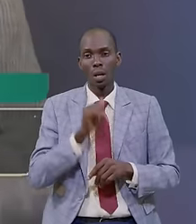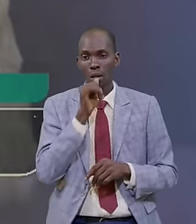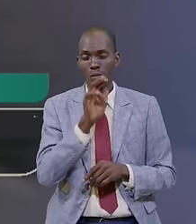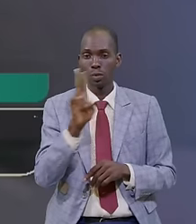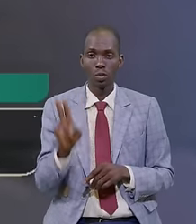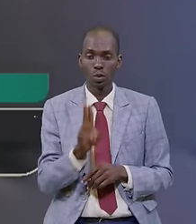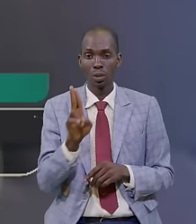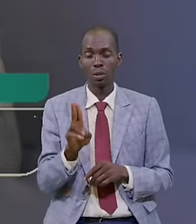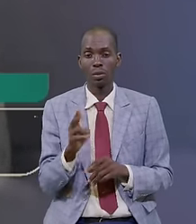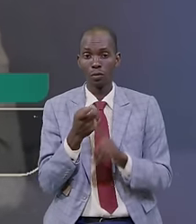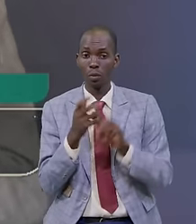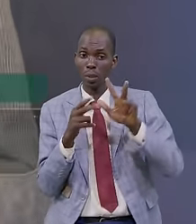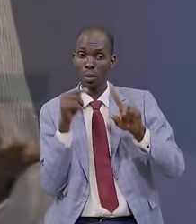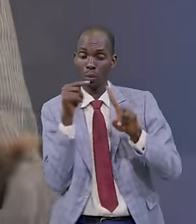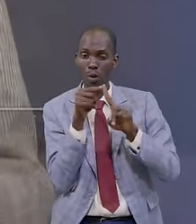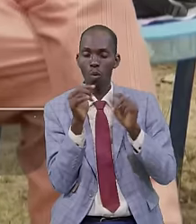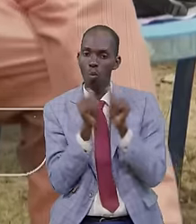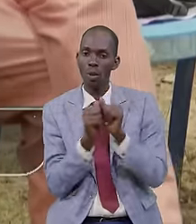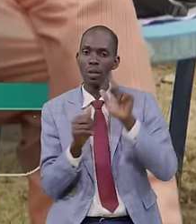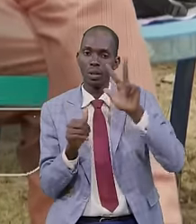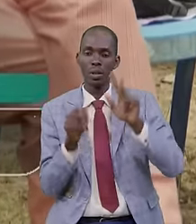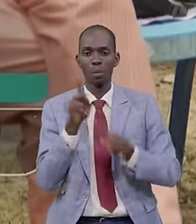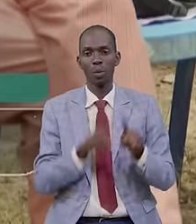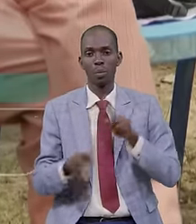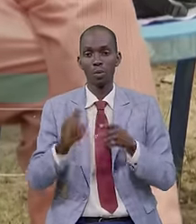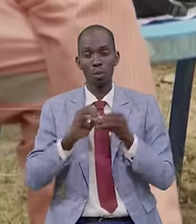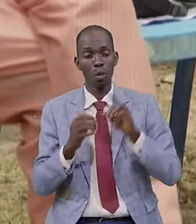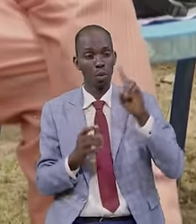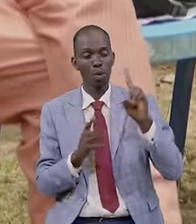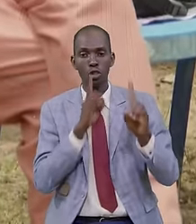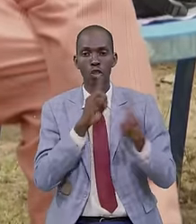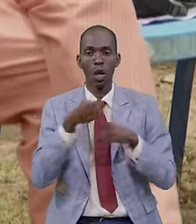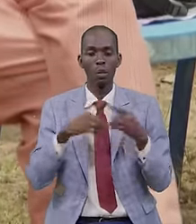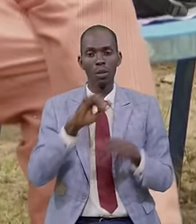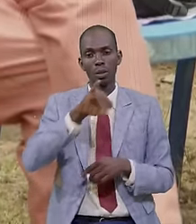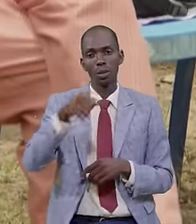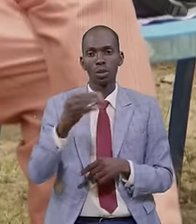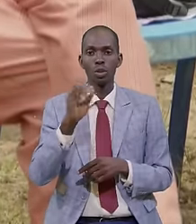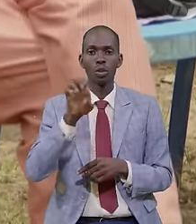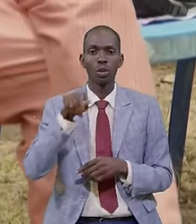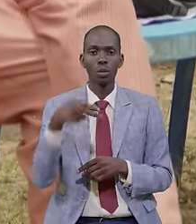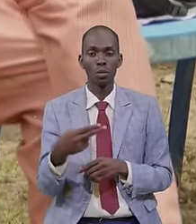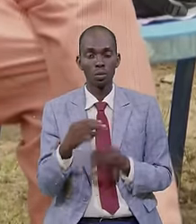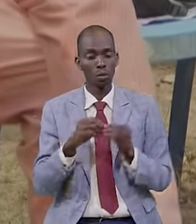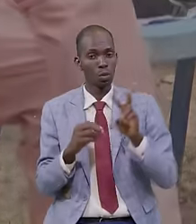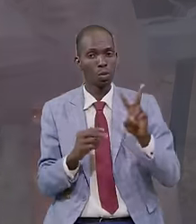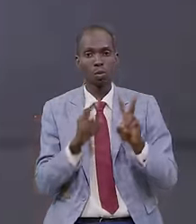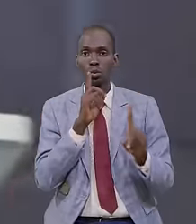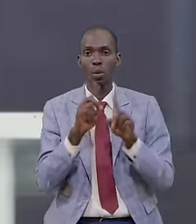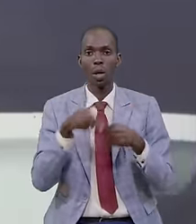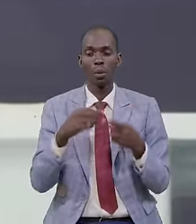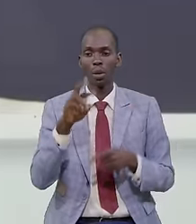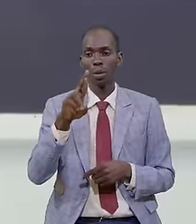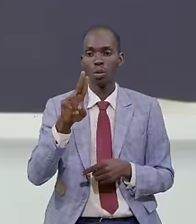people. Number one, I'm using Joseph. Number two, I'm using Ruth. Number